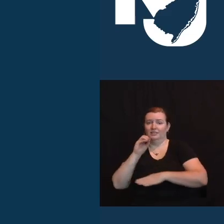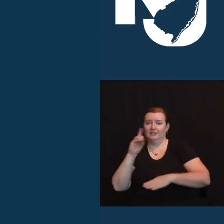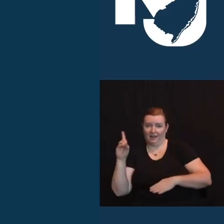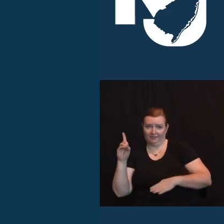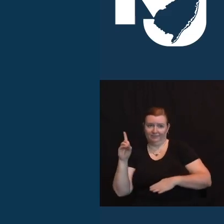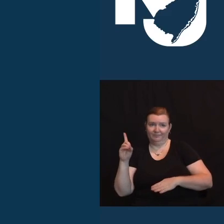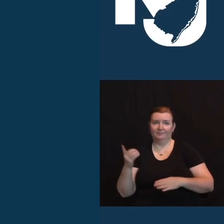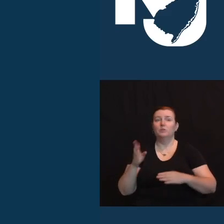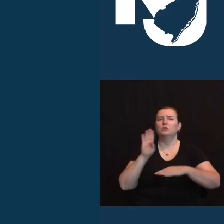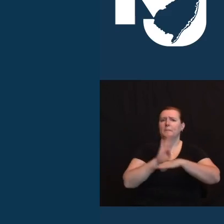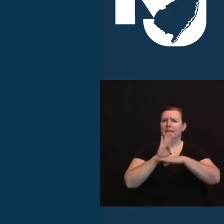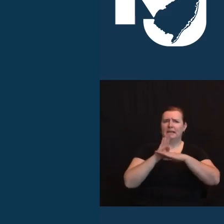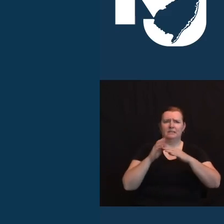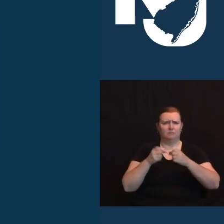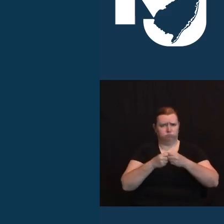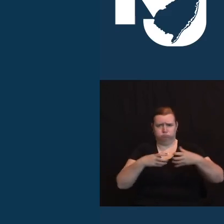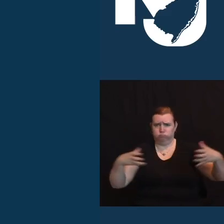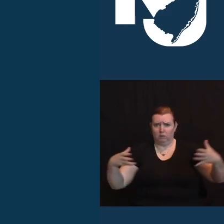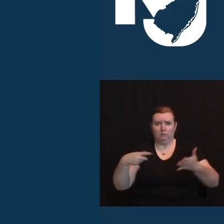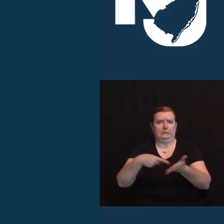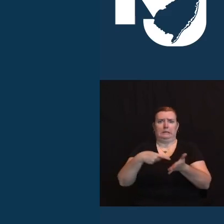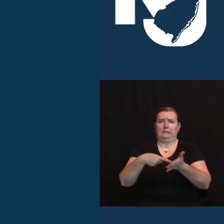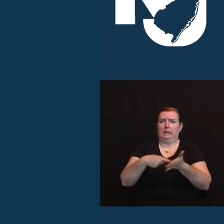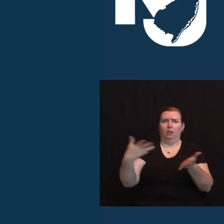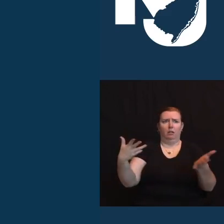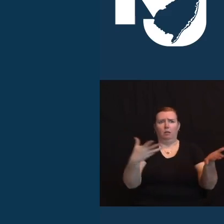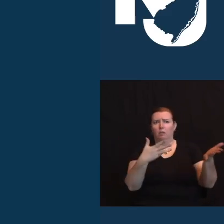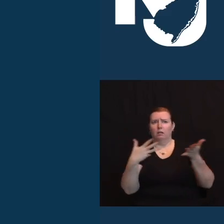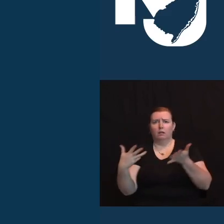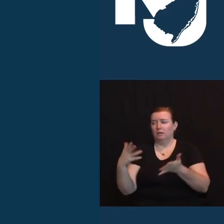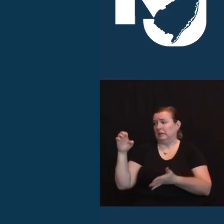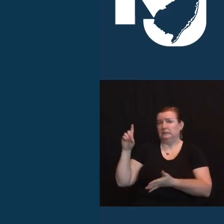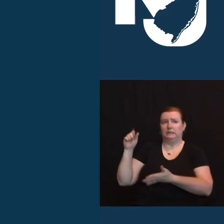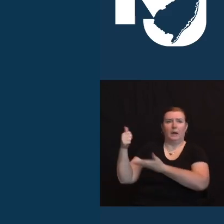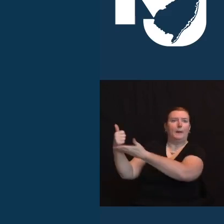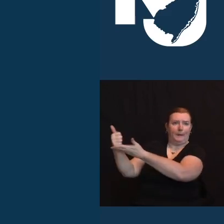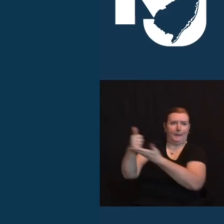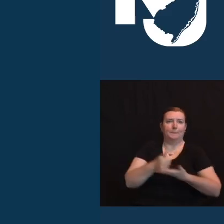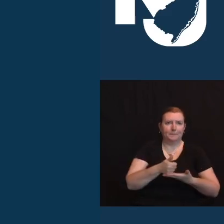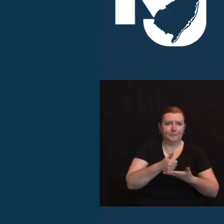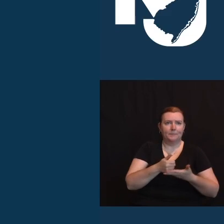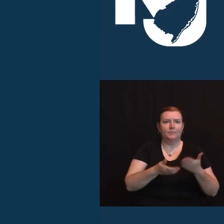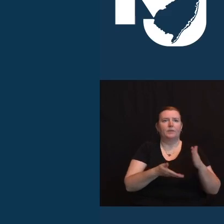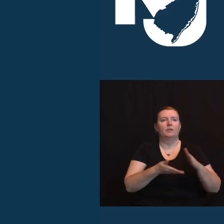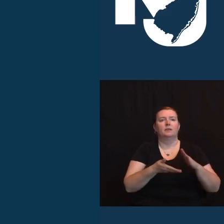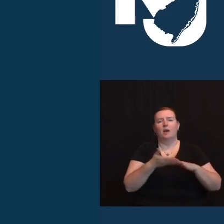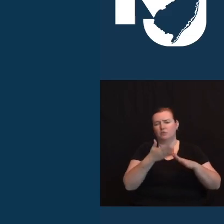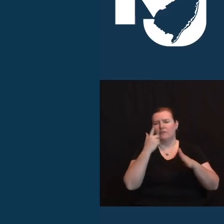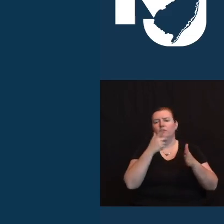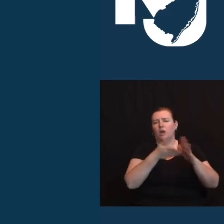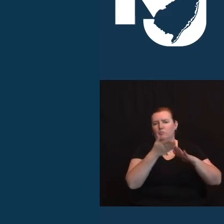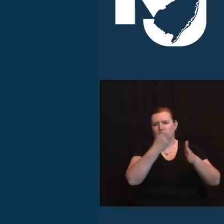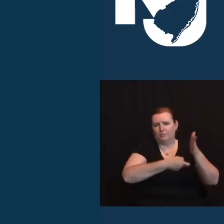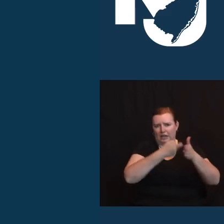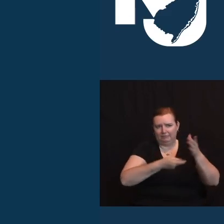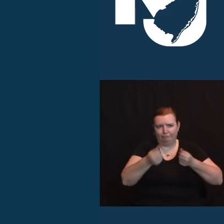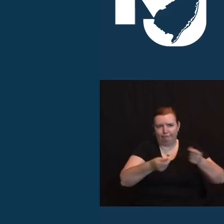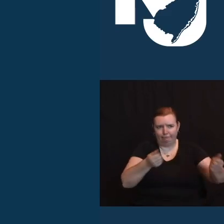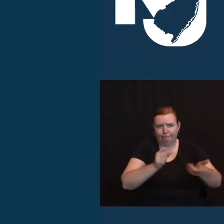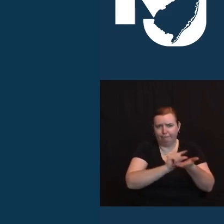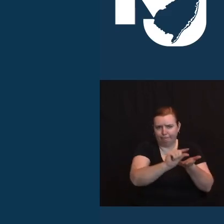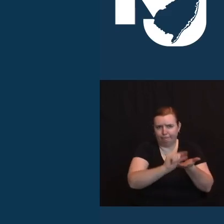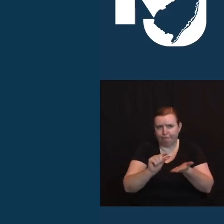customers closed, PABCO looked to the EDA for assistance to cover some of their operating expenses and to pay for their employees and receive